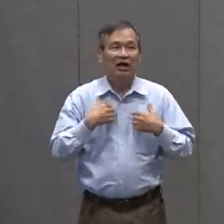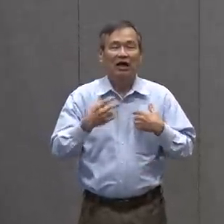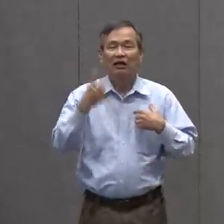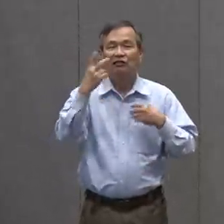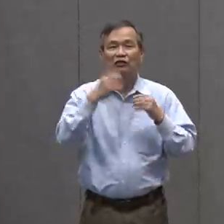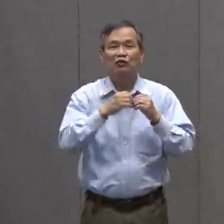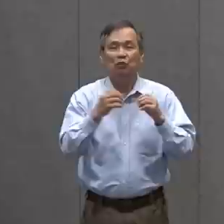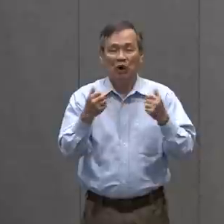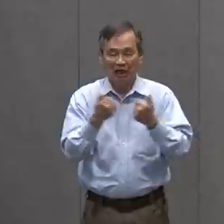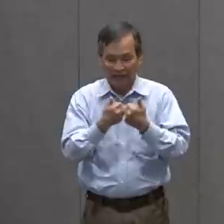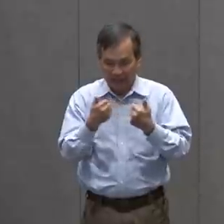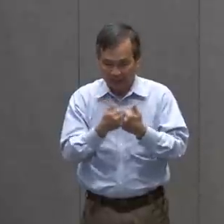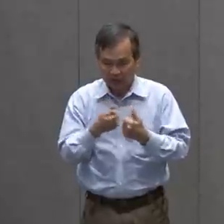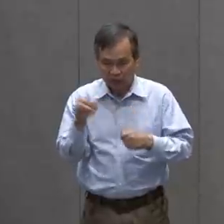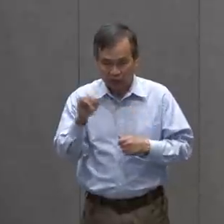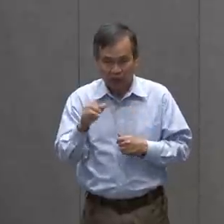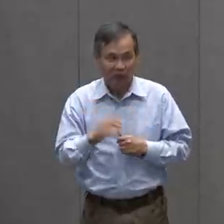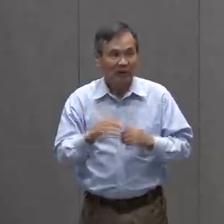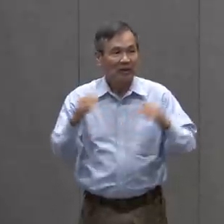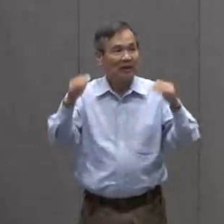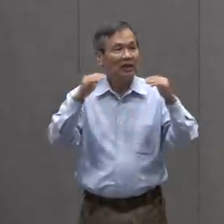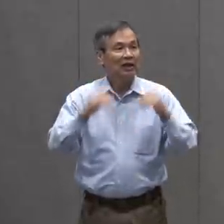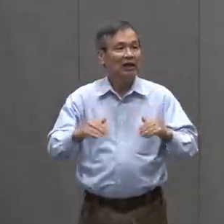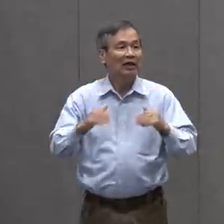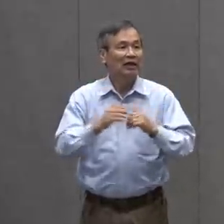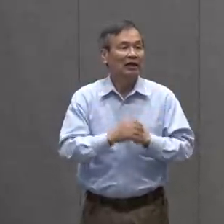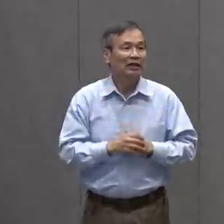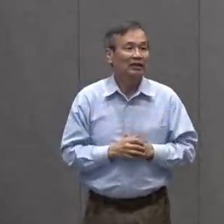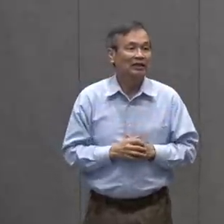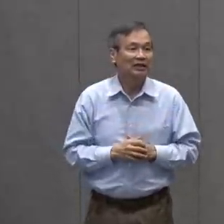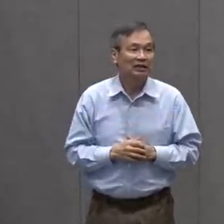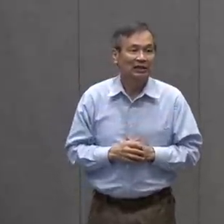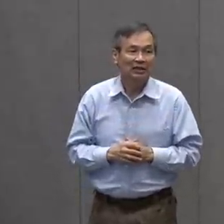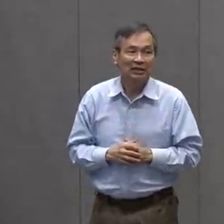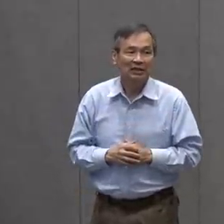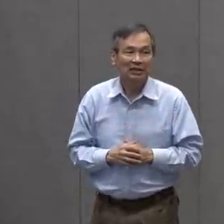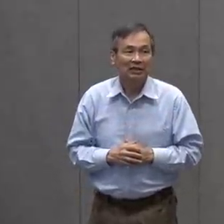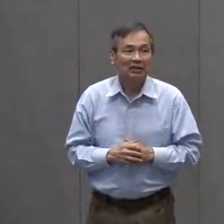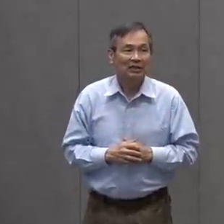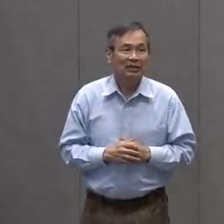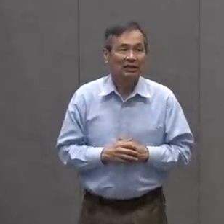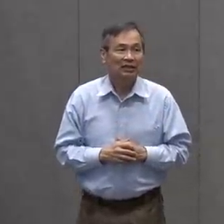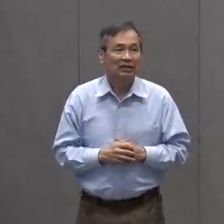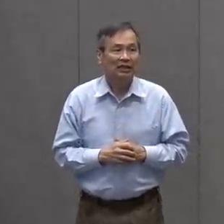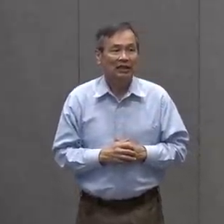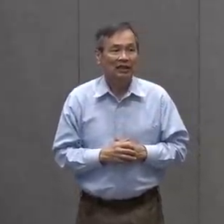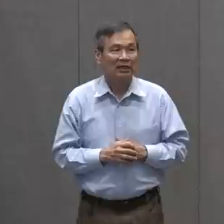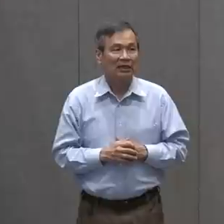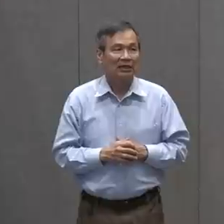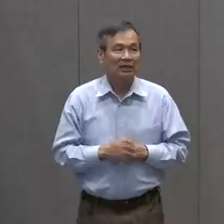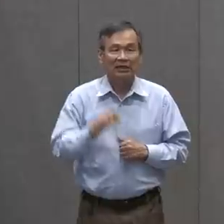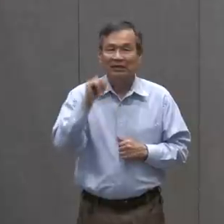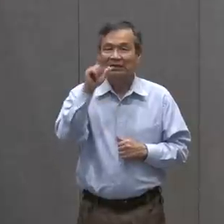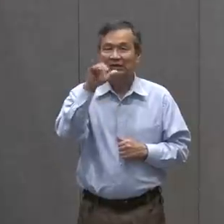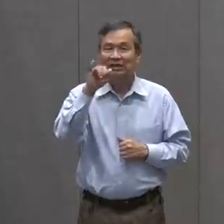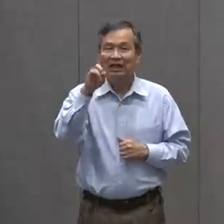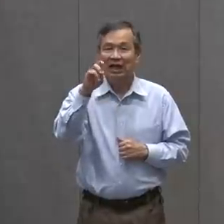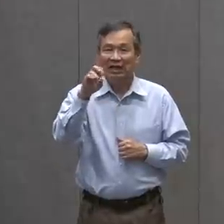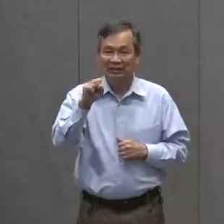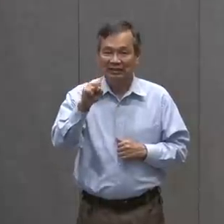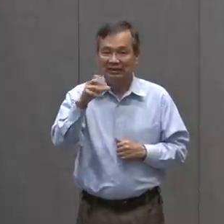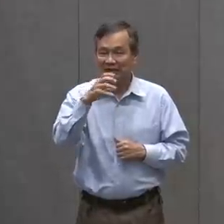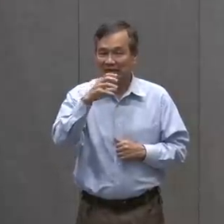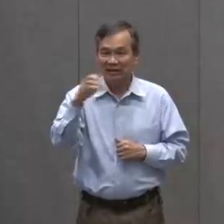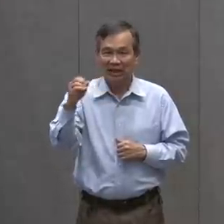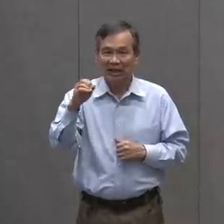go through here. The next one is called Slides and Letters. And this is very similar